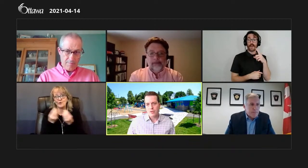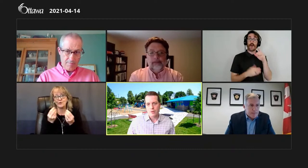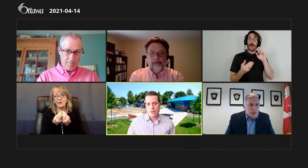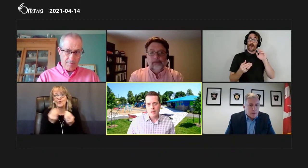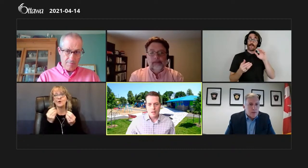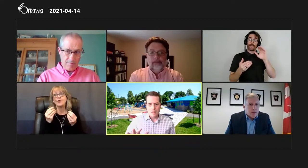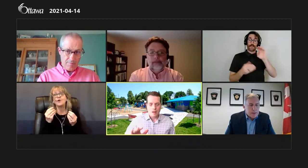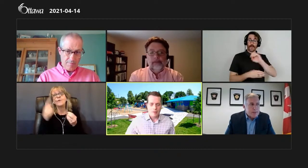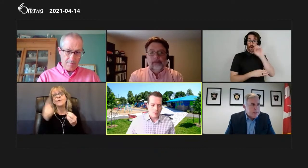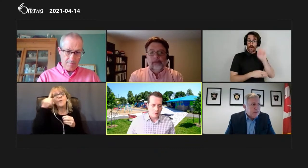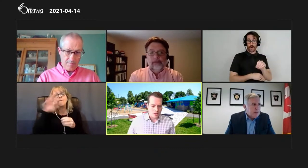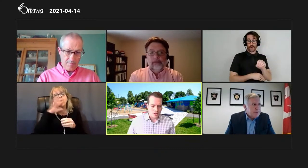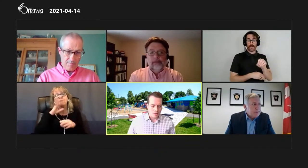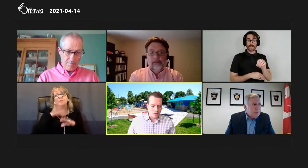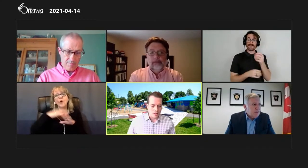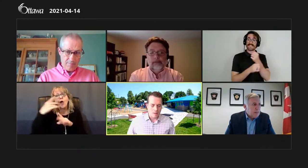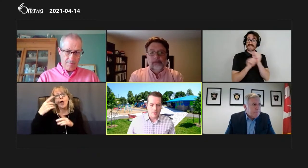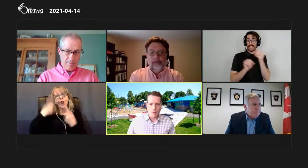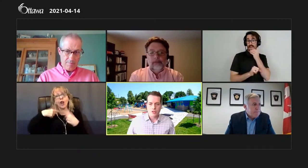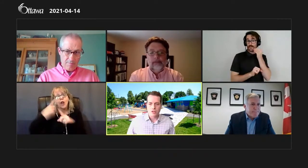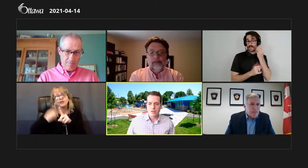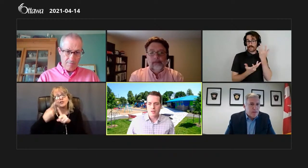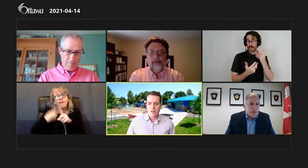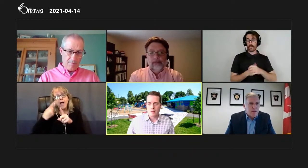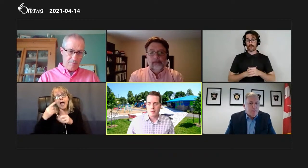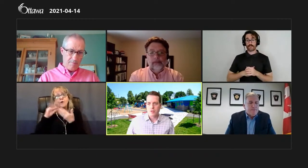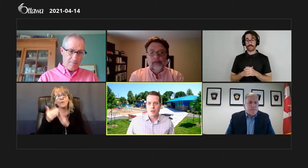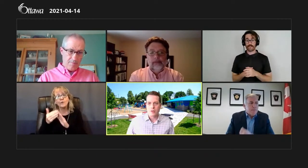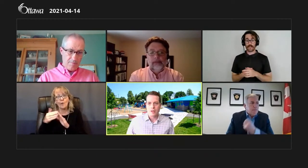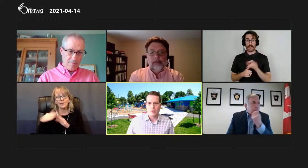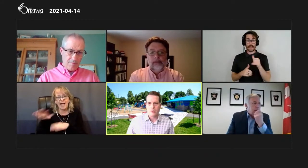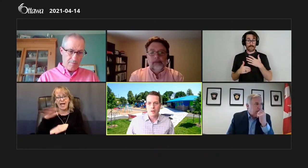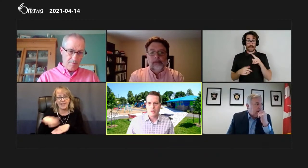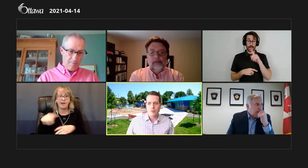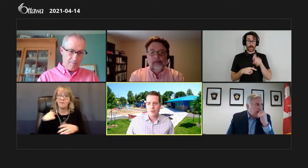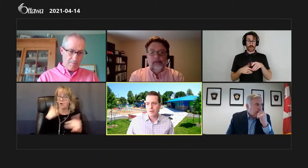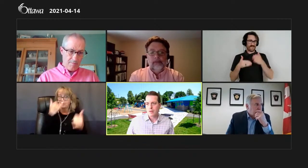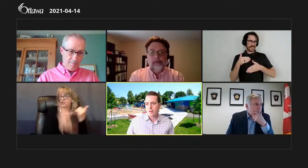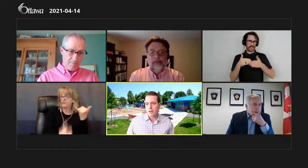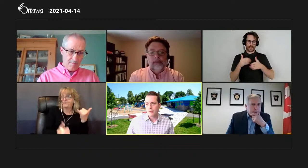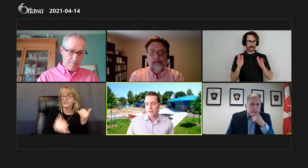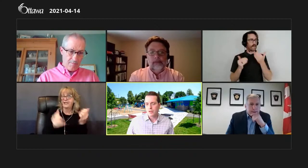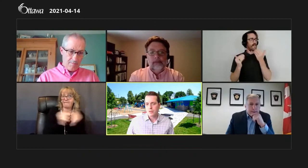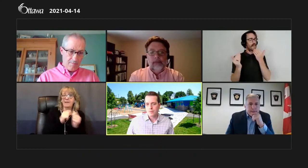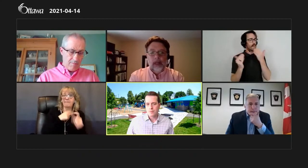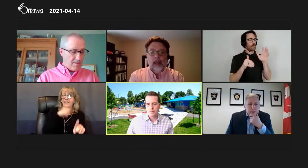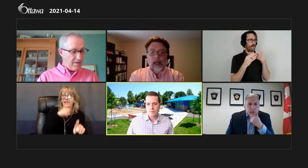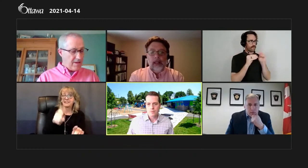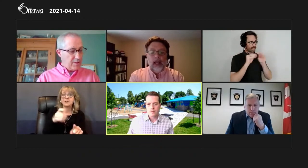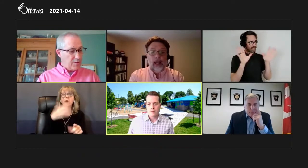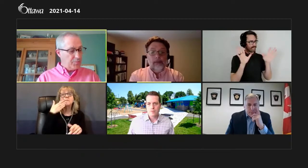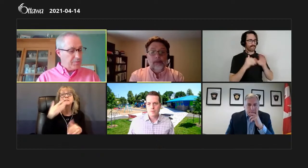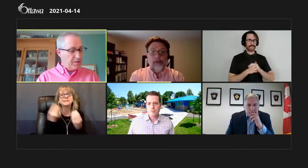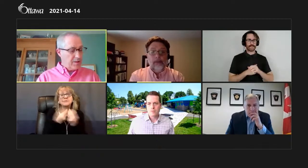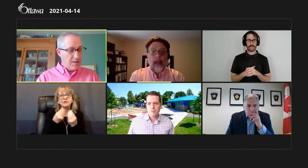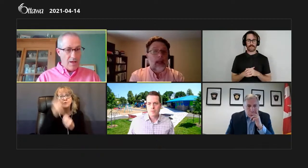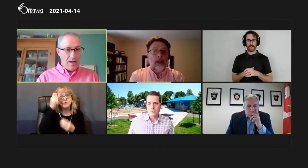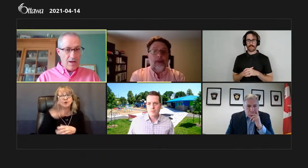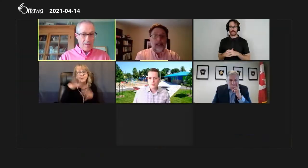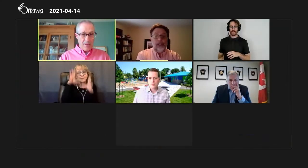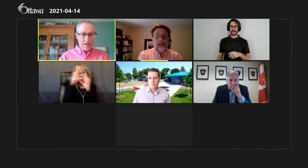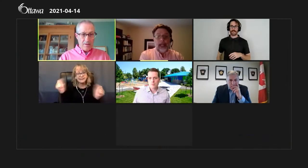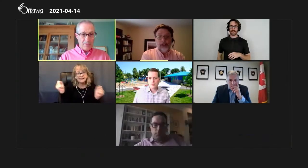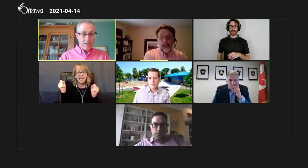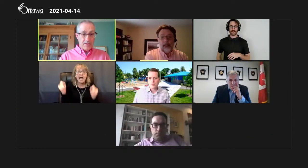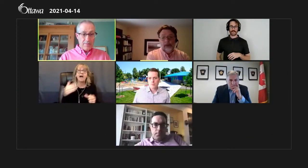efforts. So that would conclude my questions, Mr. Chair. Thank you. Thank you for the clarifications. Thank you. And if I